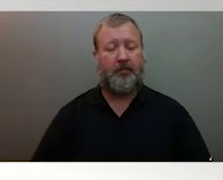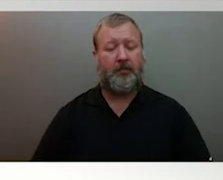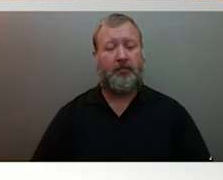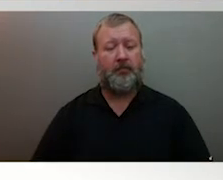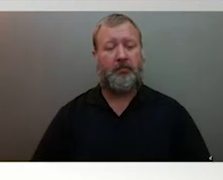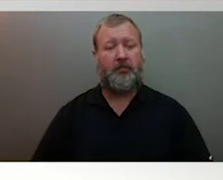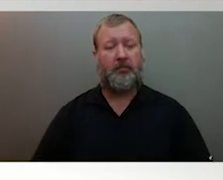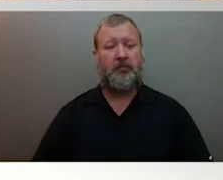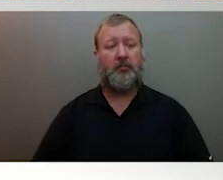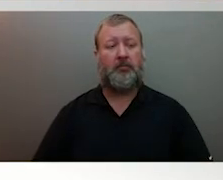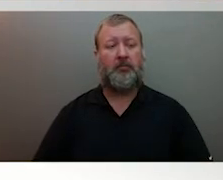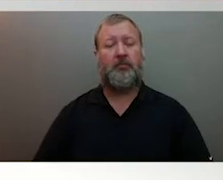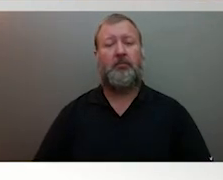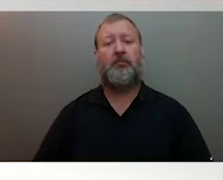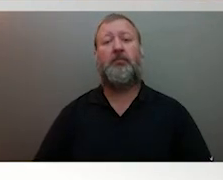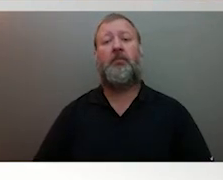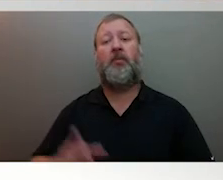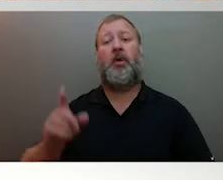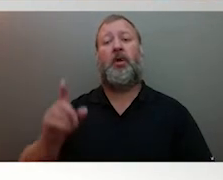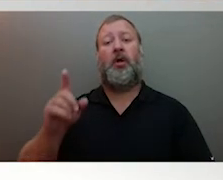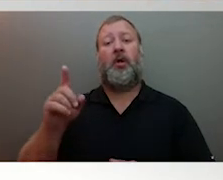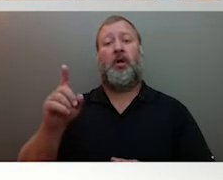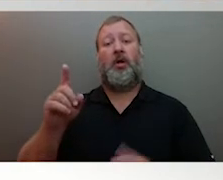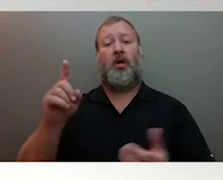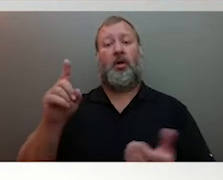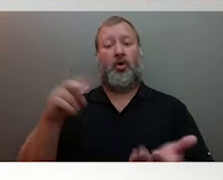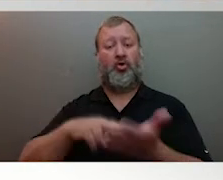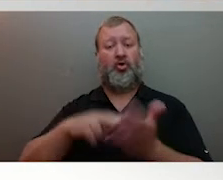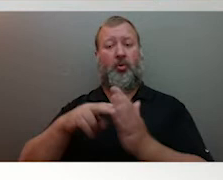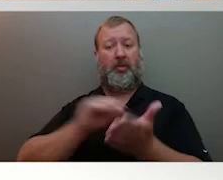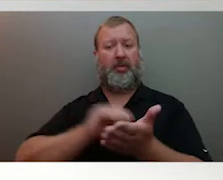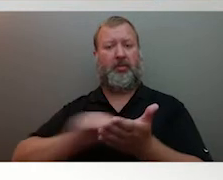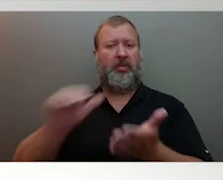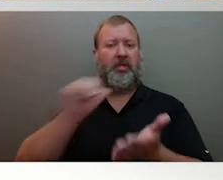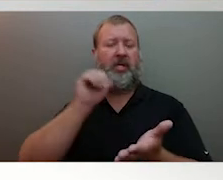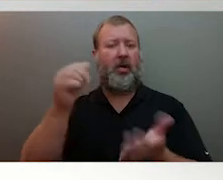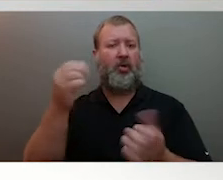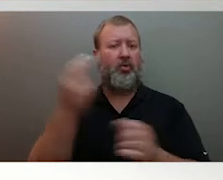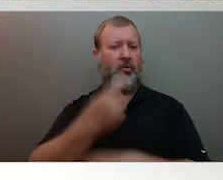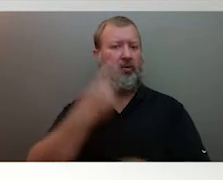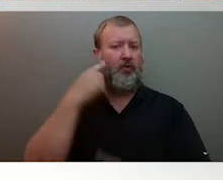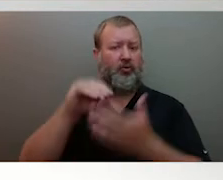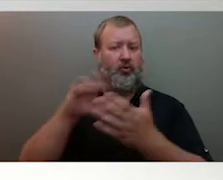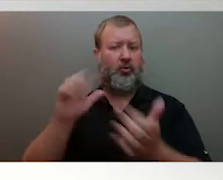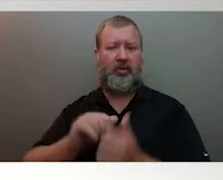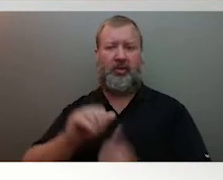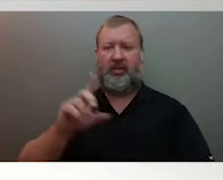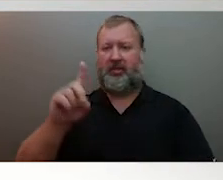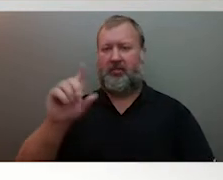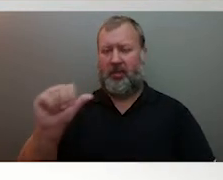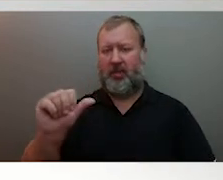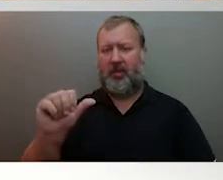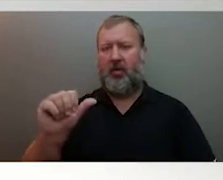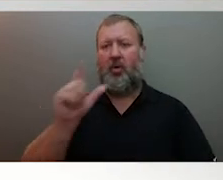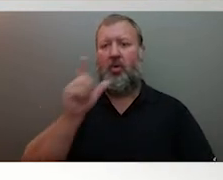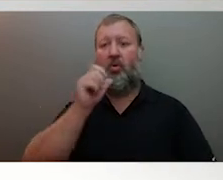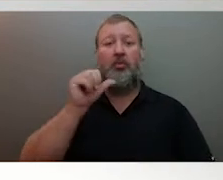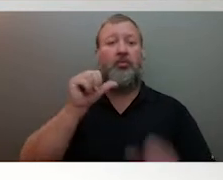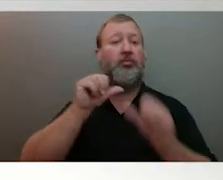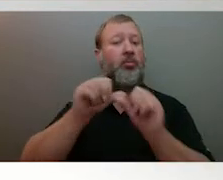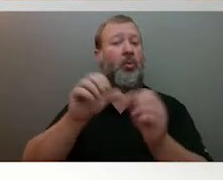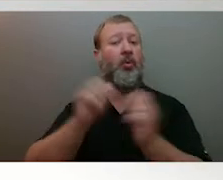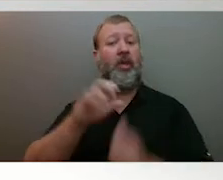Change in placement. The term dismissal is not used for students with disabilities who are continuing